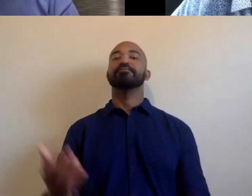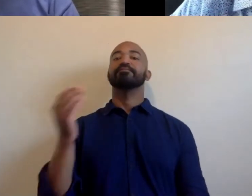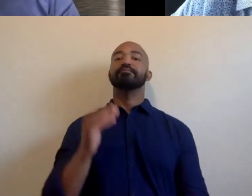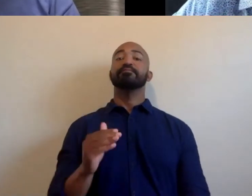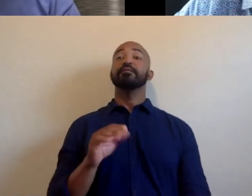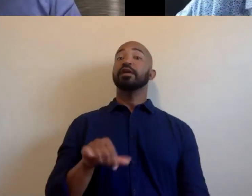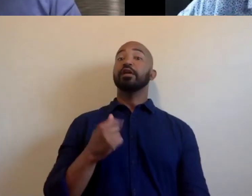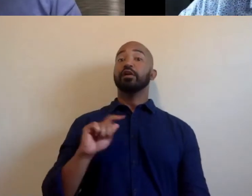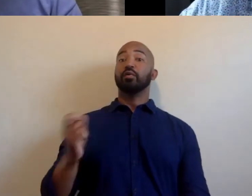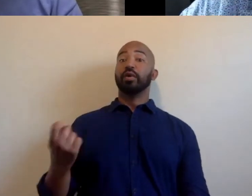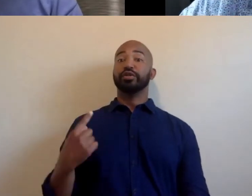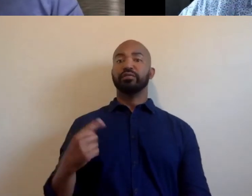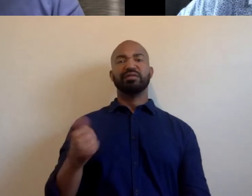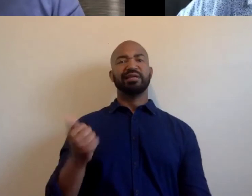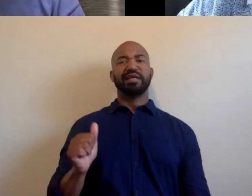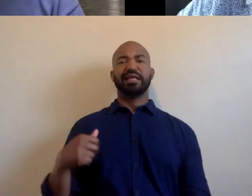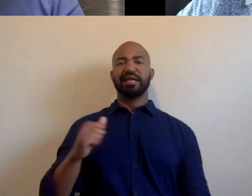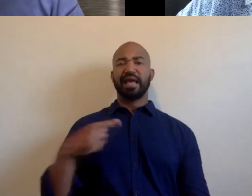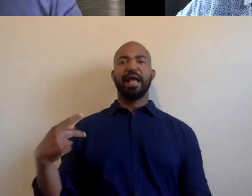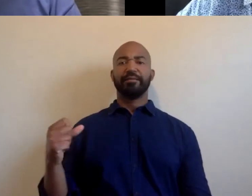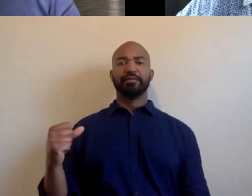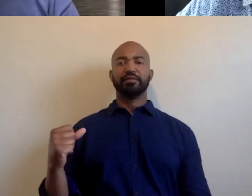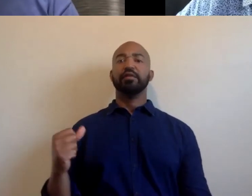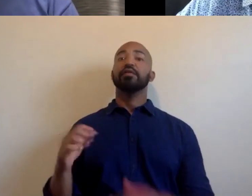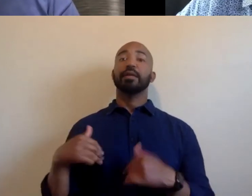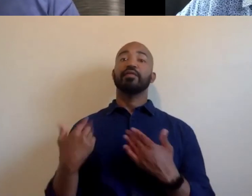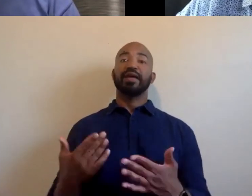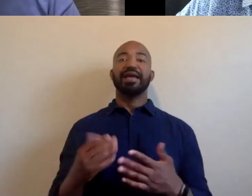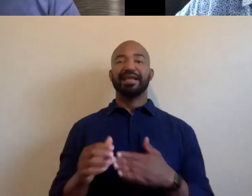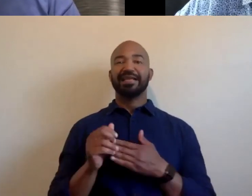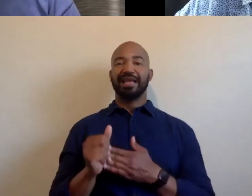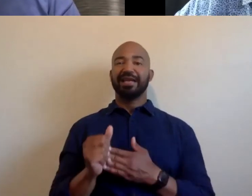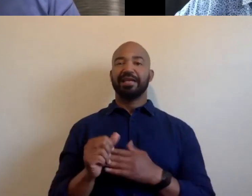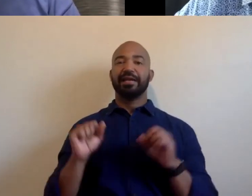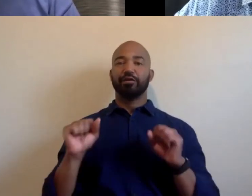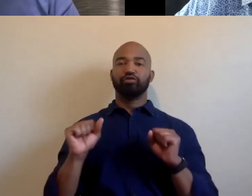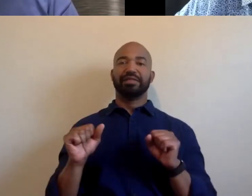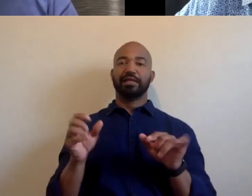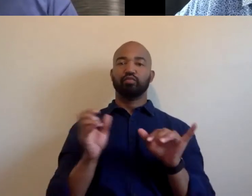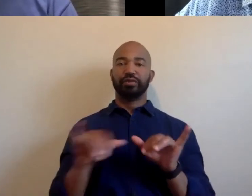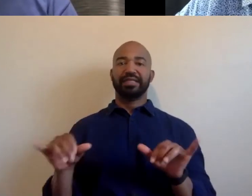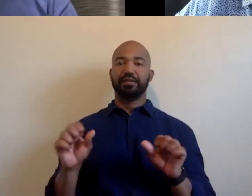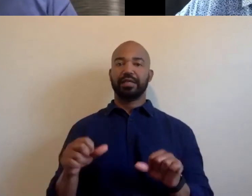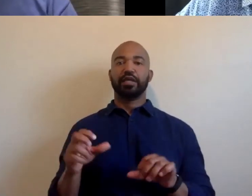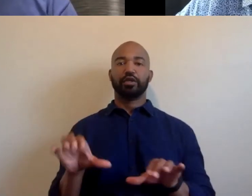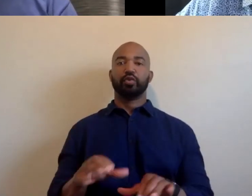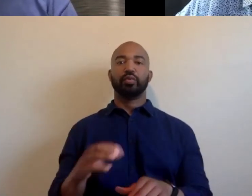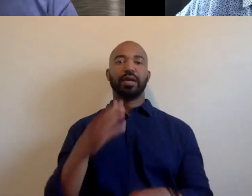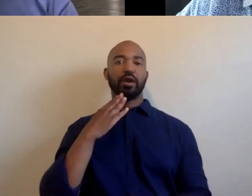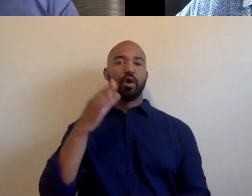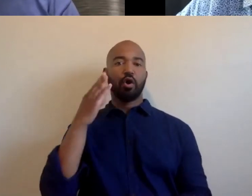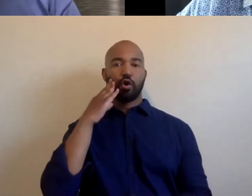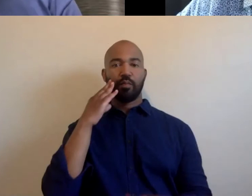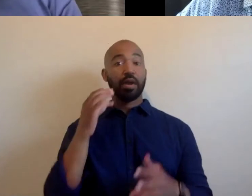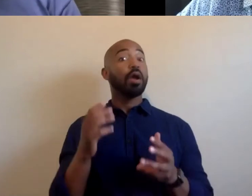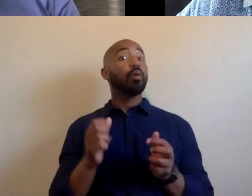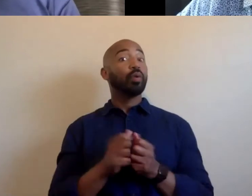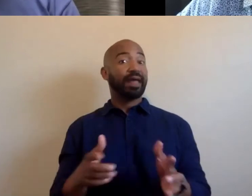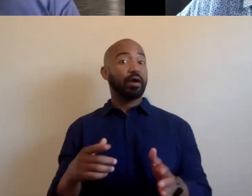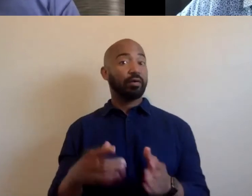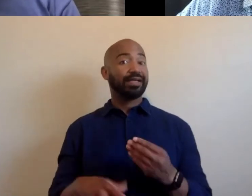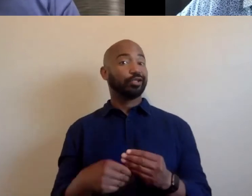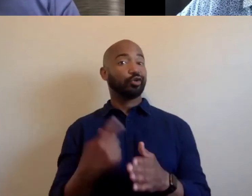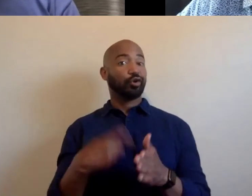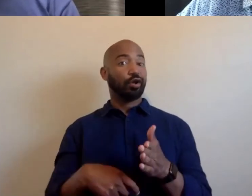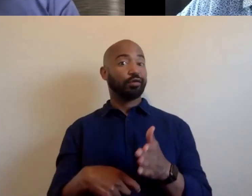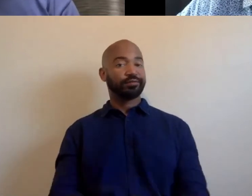suggest any apps or websites that offer guided exercise routines that we can do at home, especially without any cost? So